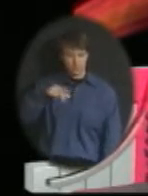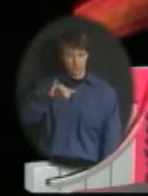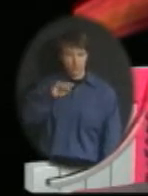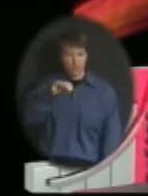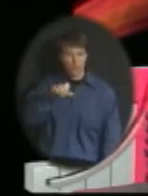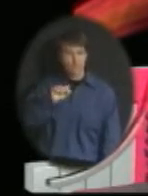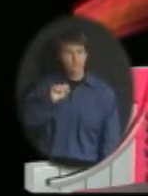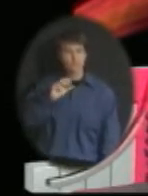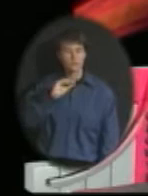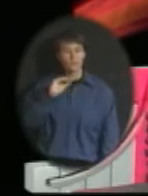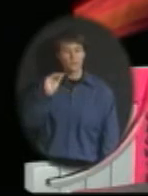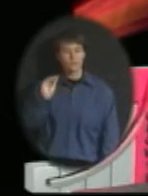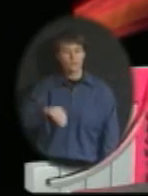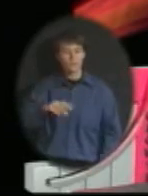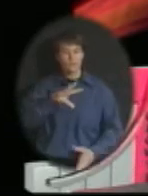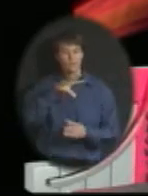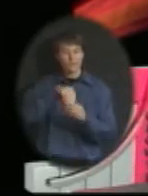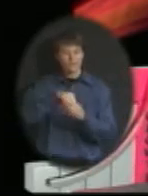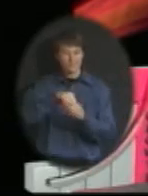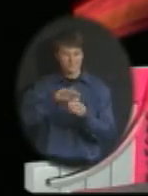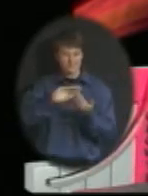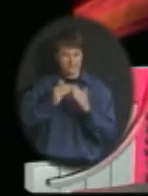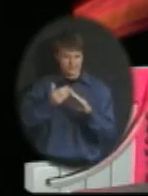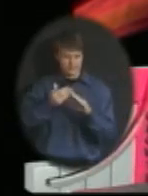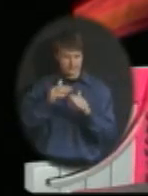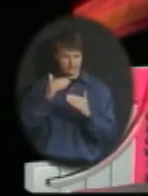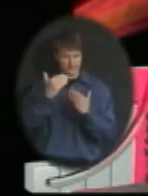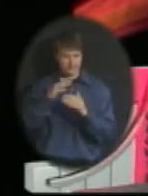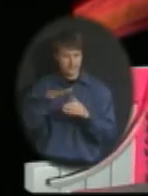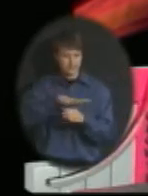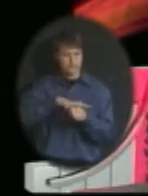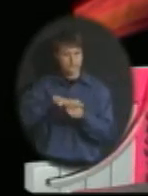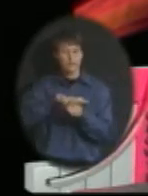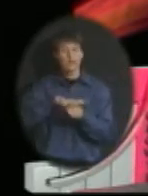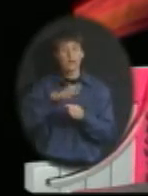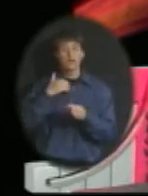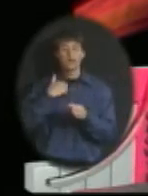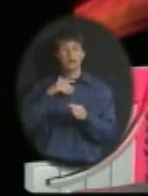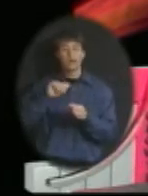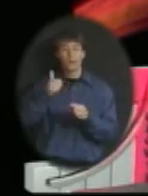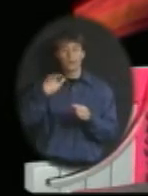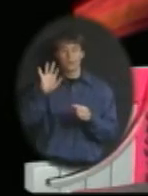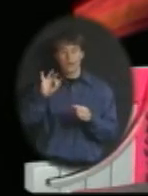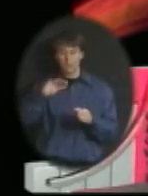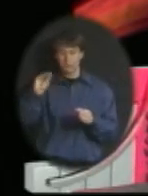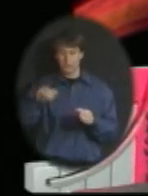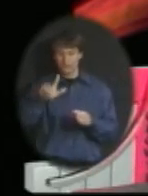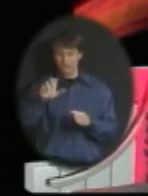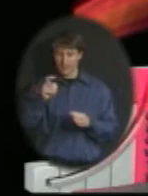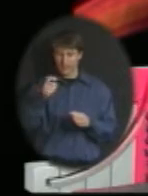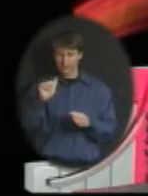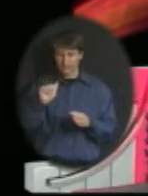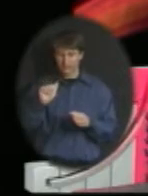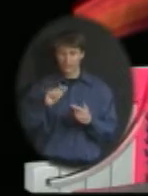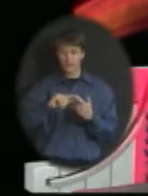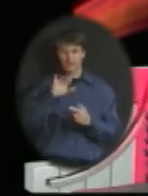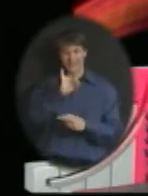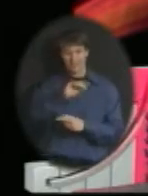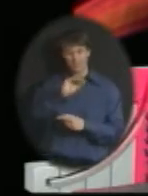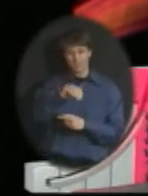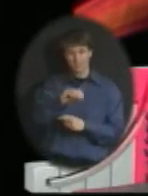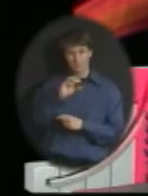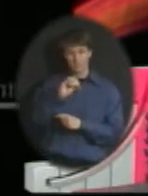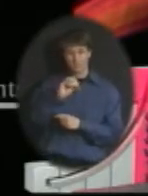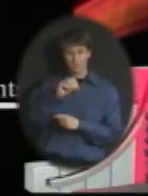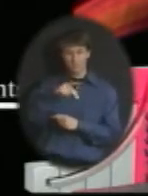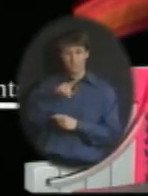in Olathe fall in Olathe City. Another 19% fall in Lenexa, and we have 8% in Overland Park.